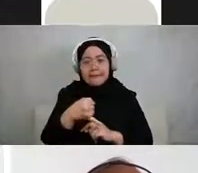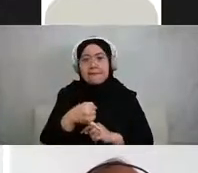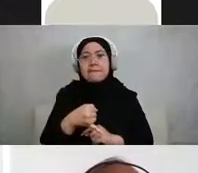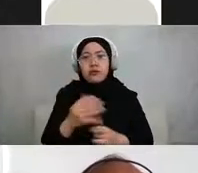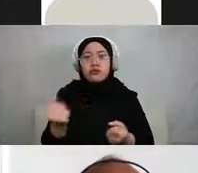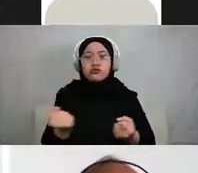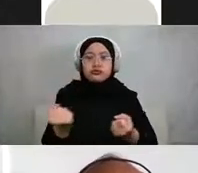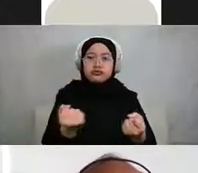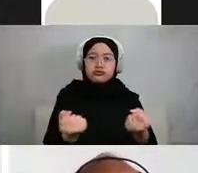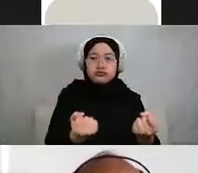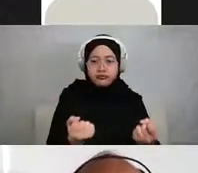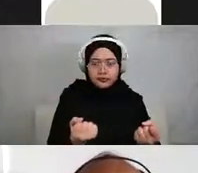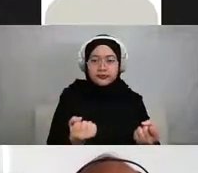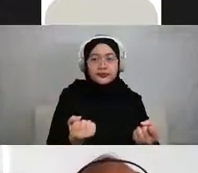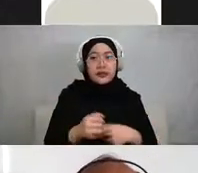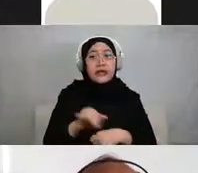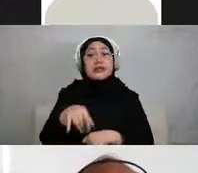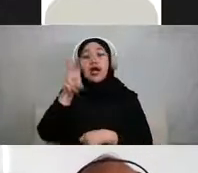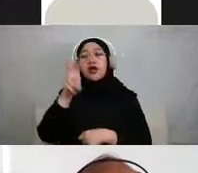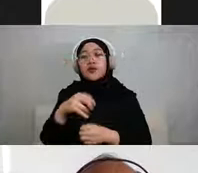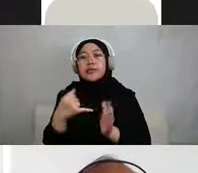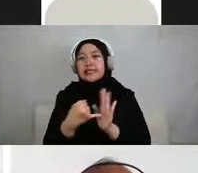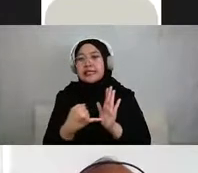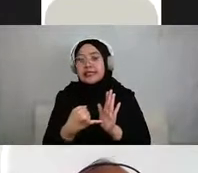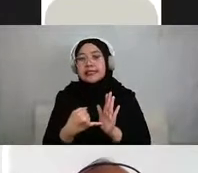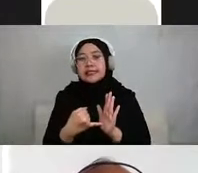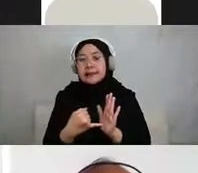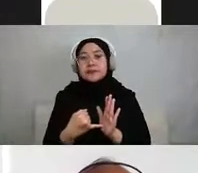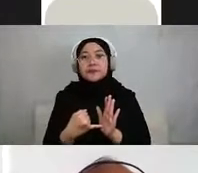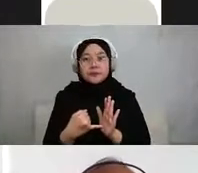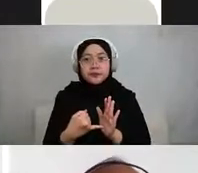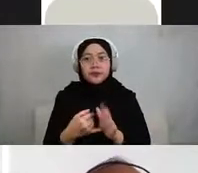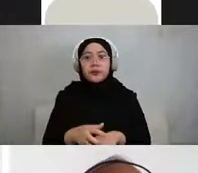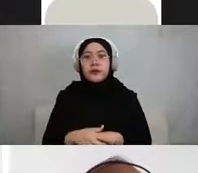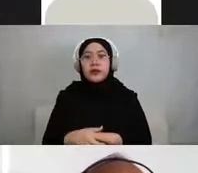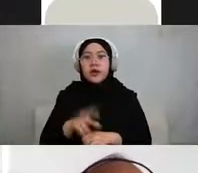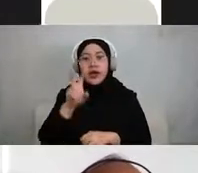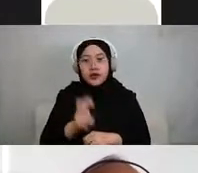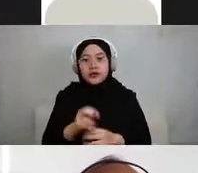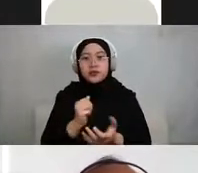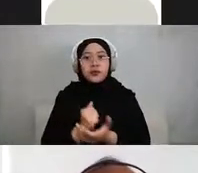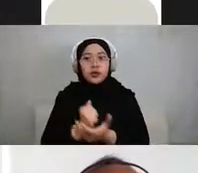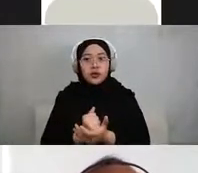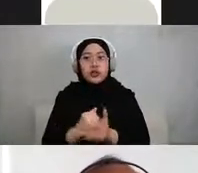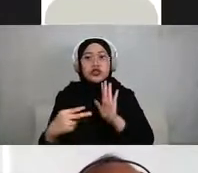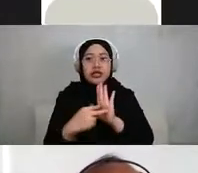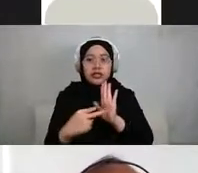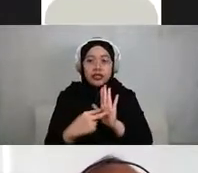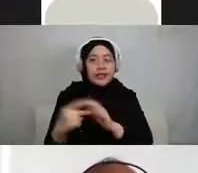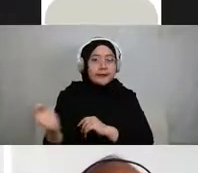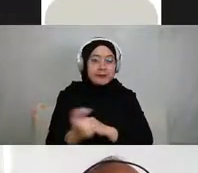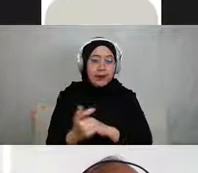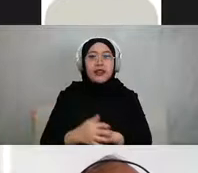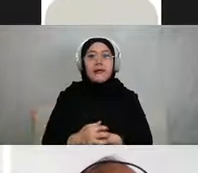we need to charge go for the intermediate charging also. On that time, we have to put up these fast chargers